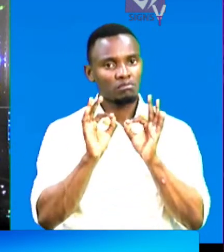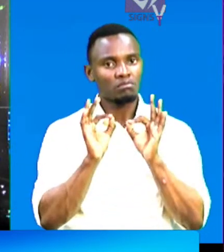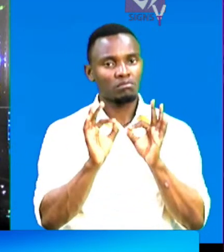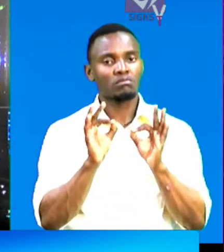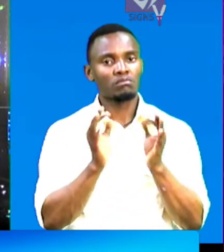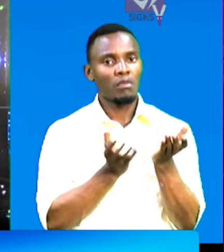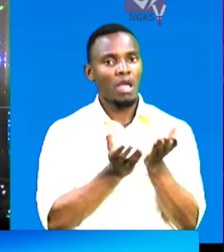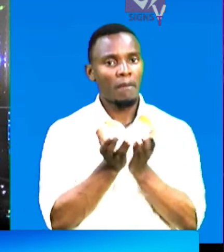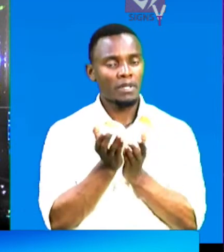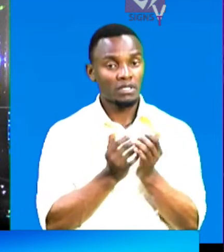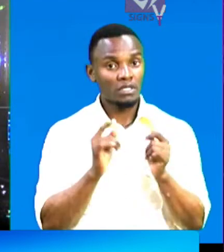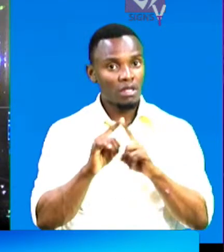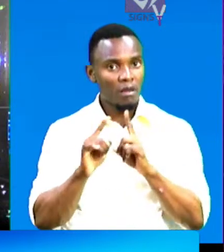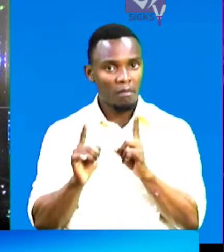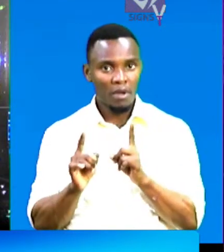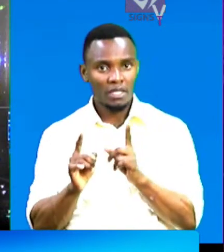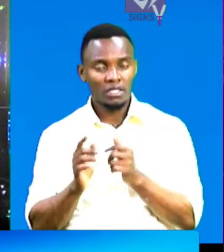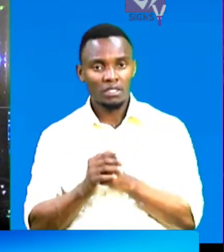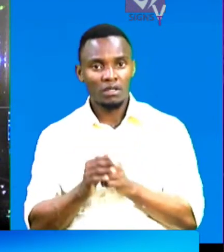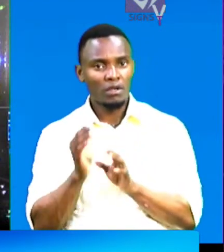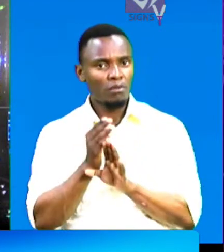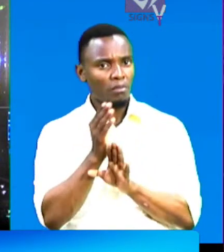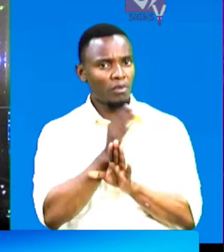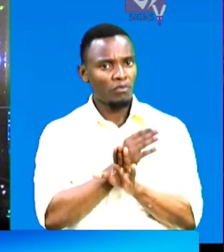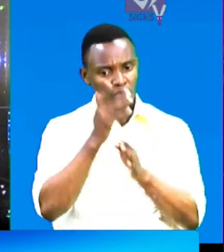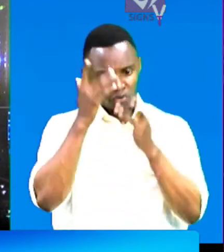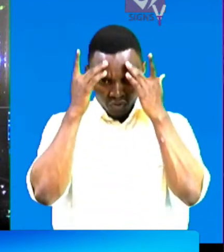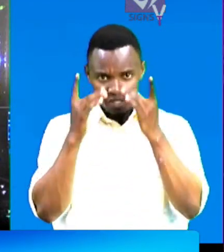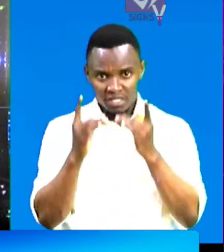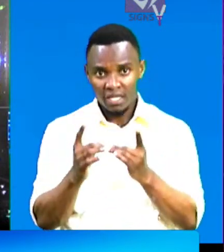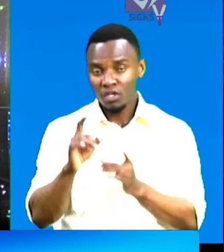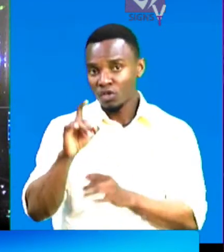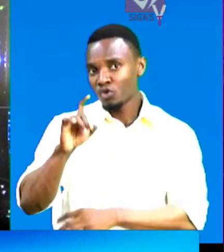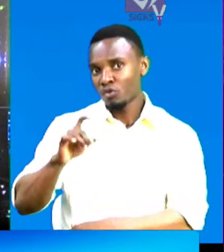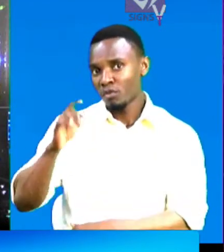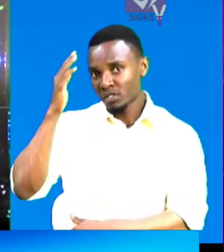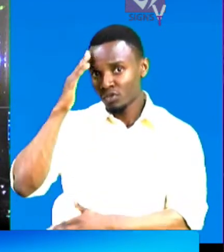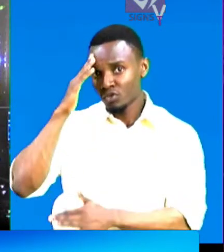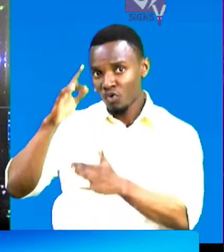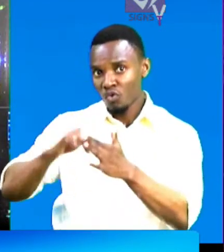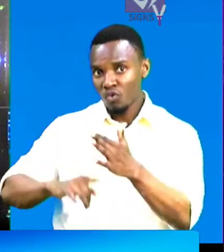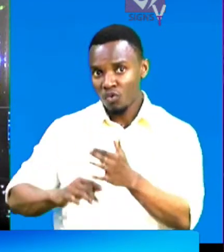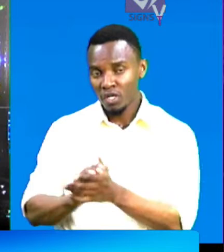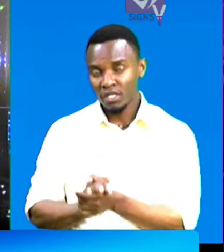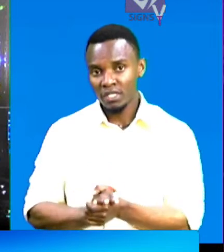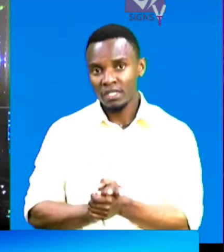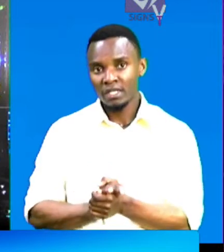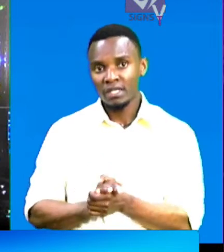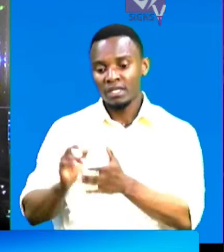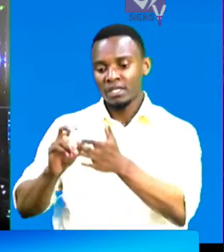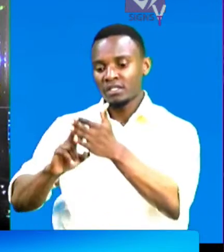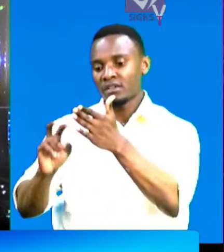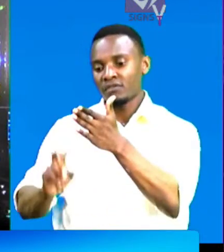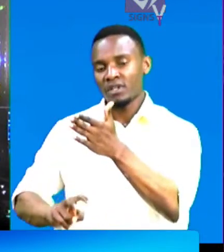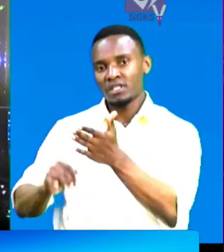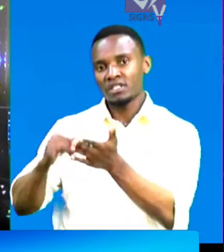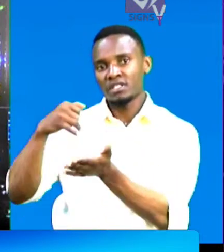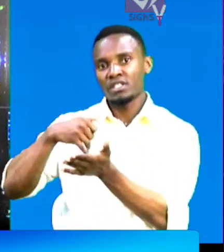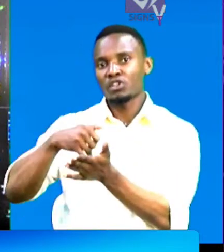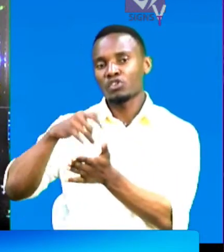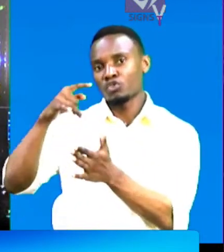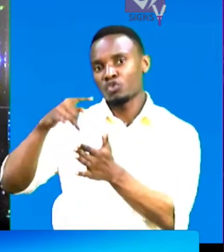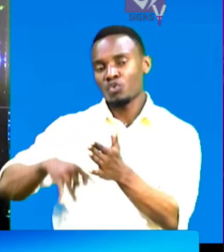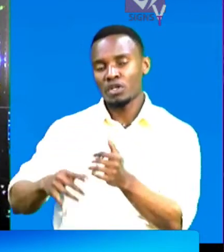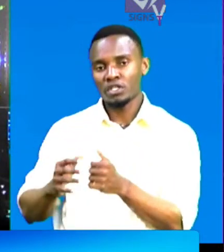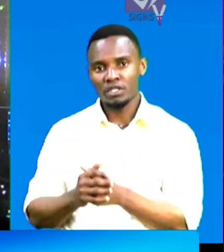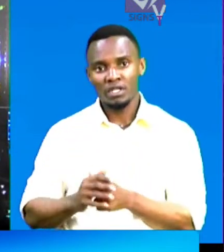model. However, before you make up your mind, you must know what are the disadvantages